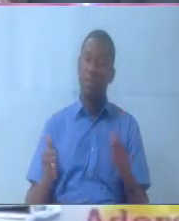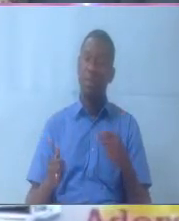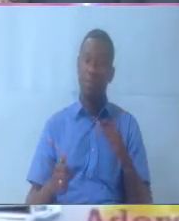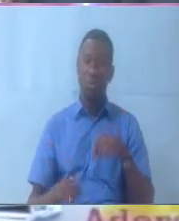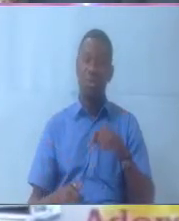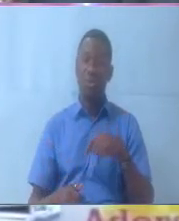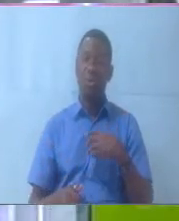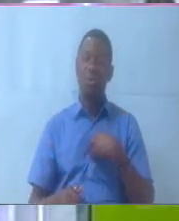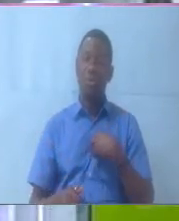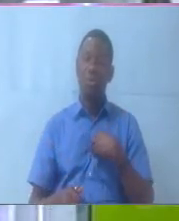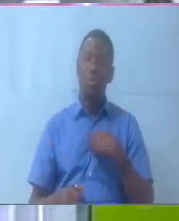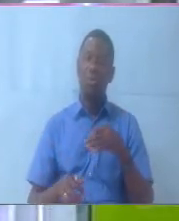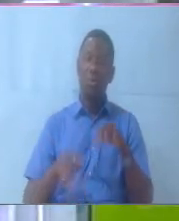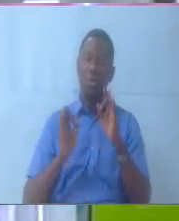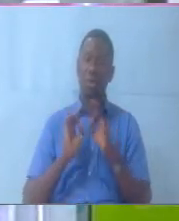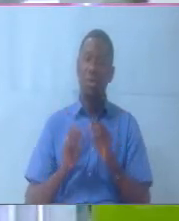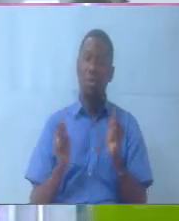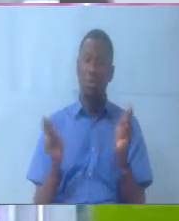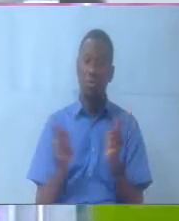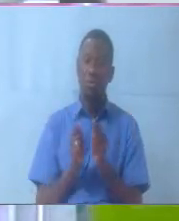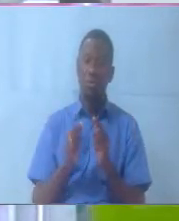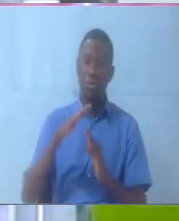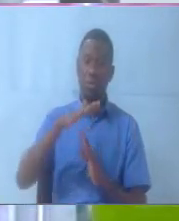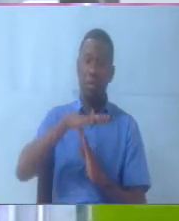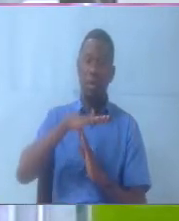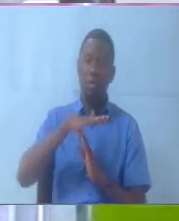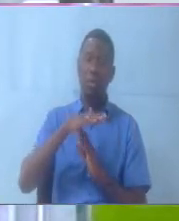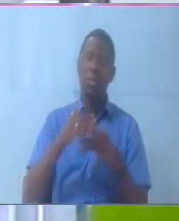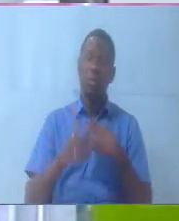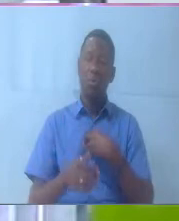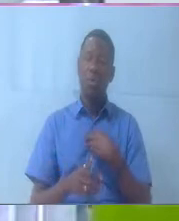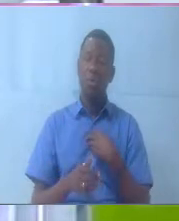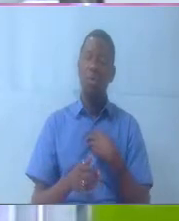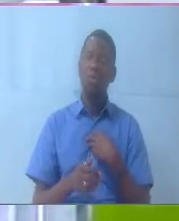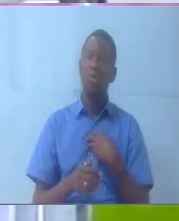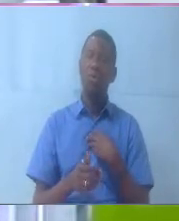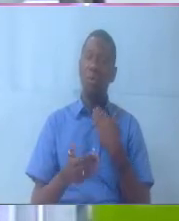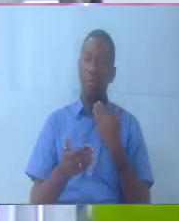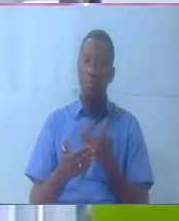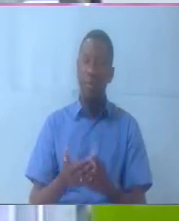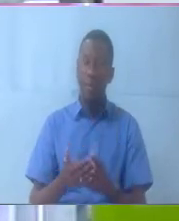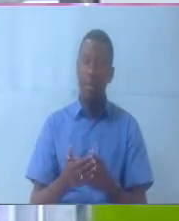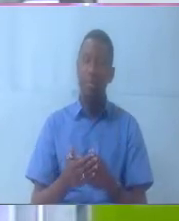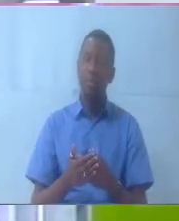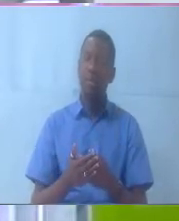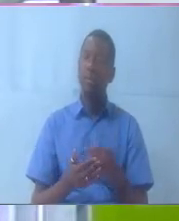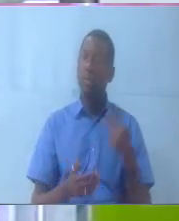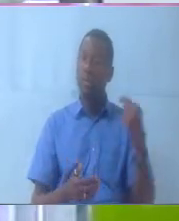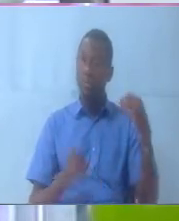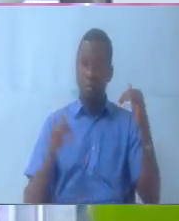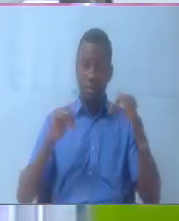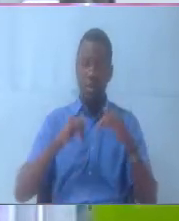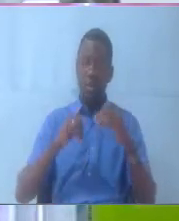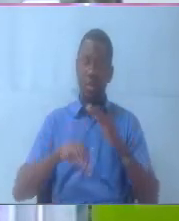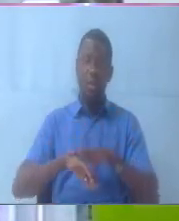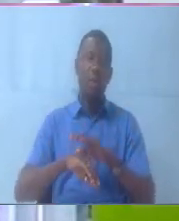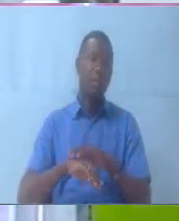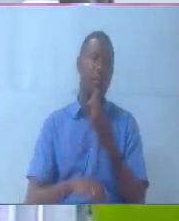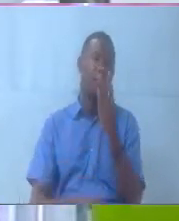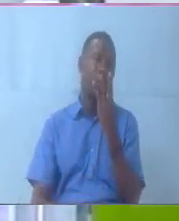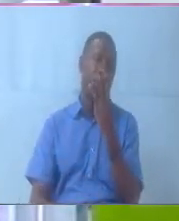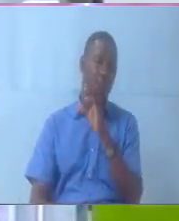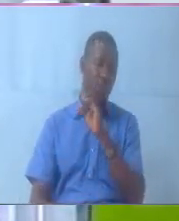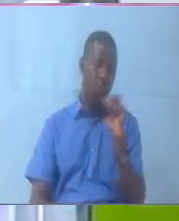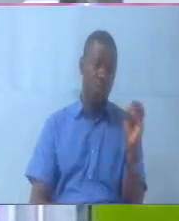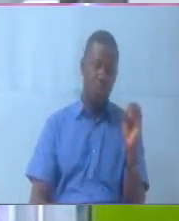and we want to end this hearing at 3 o'clock. So take us as far as you can, and then we would